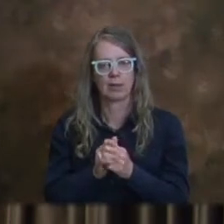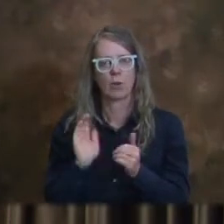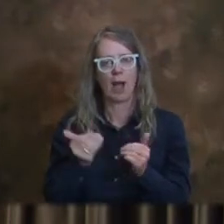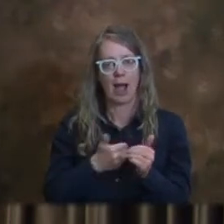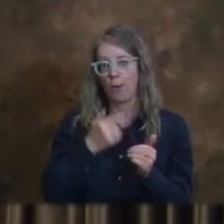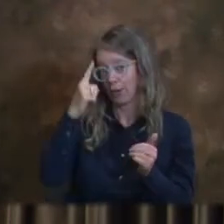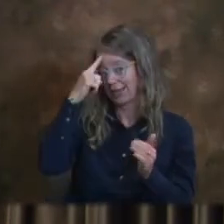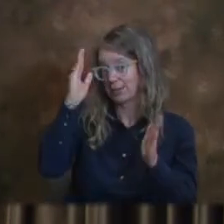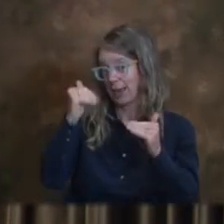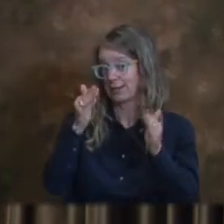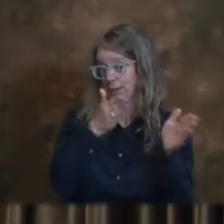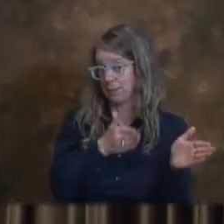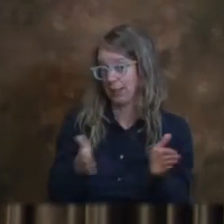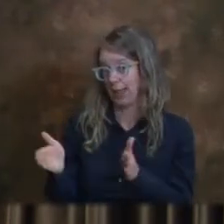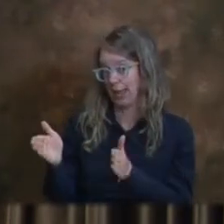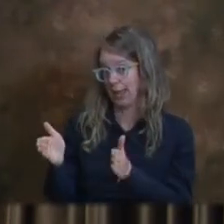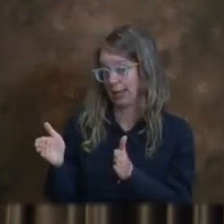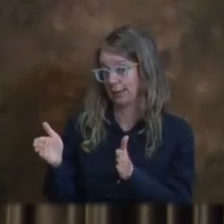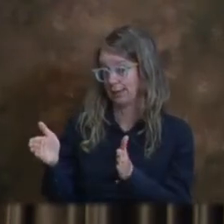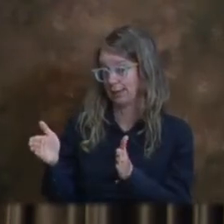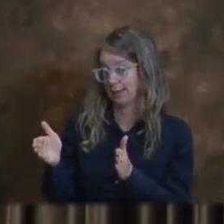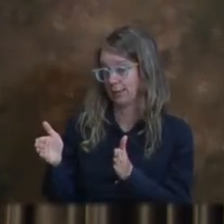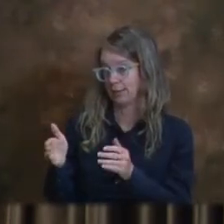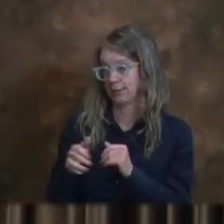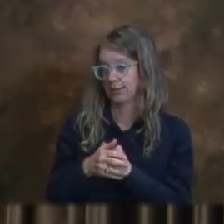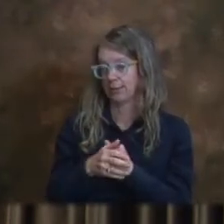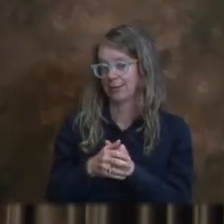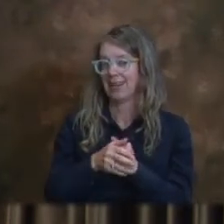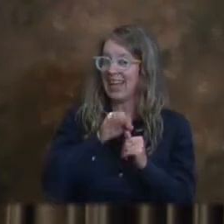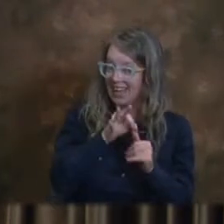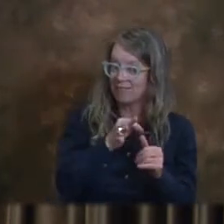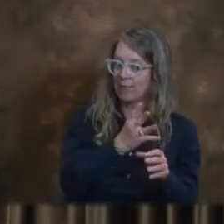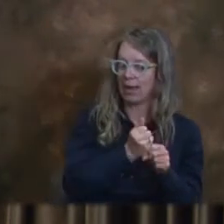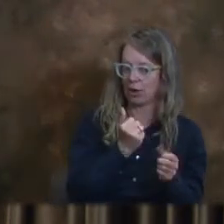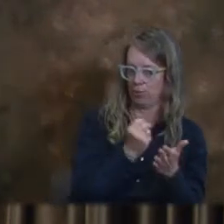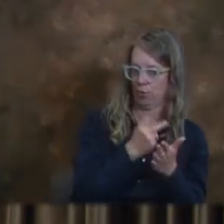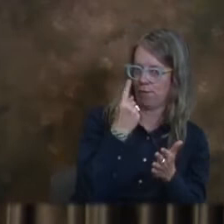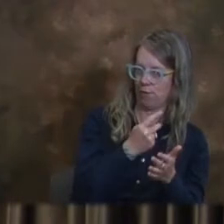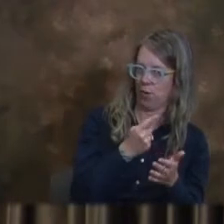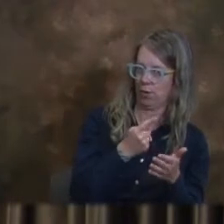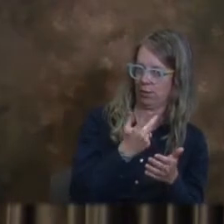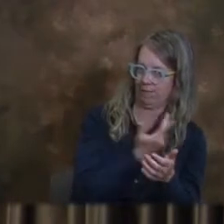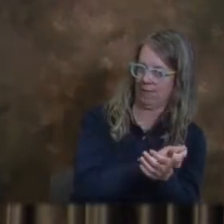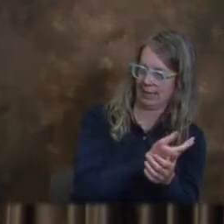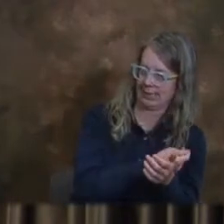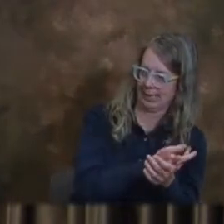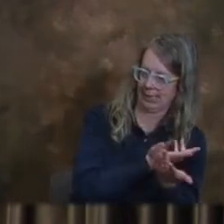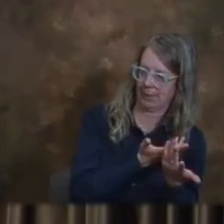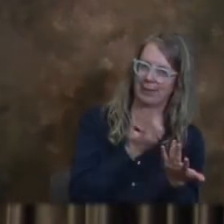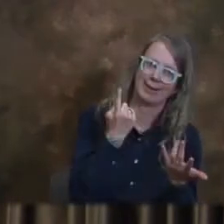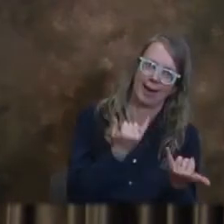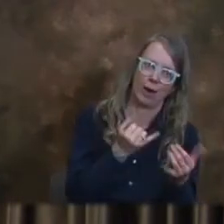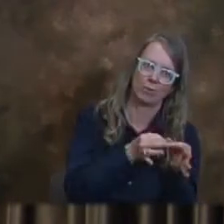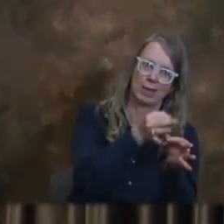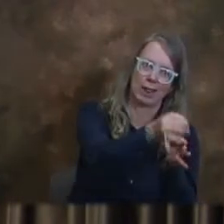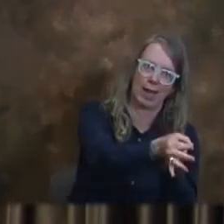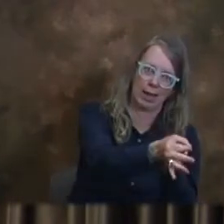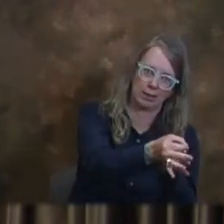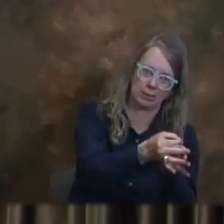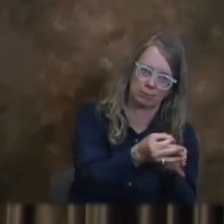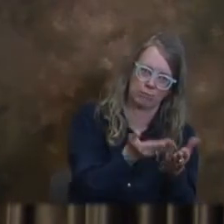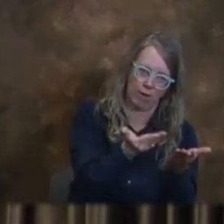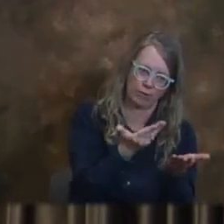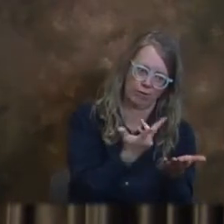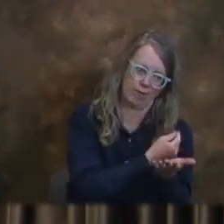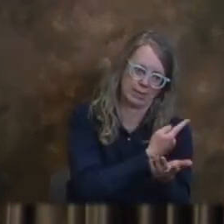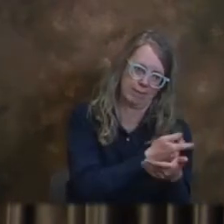plan, if it doesn't change from what we were expecting before it got delayed, would be that